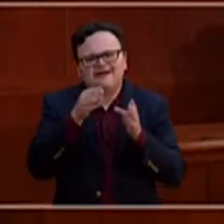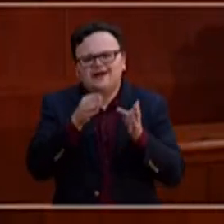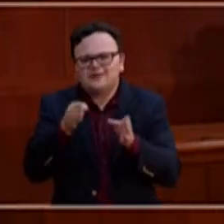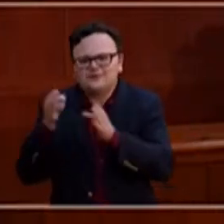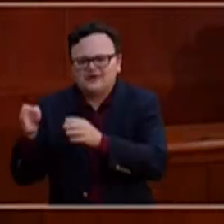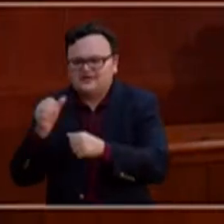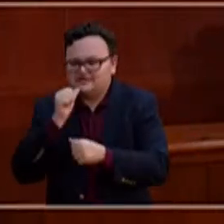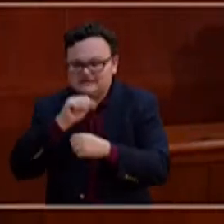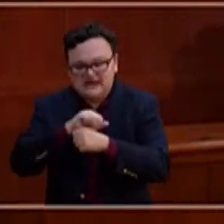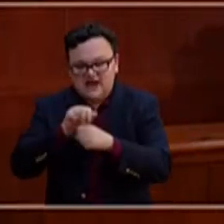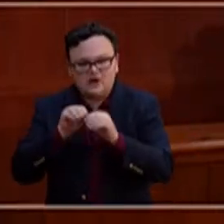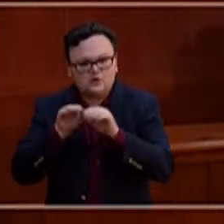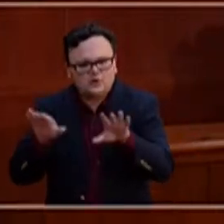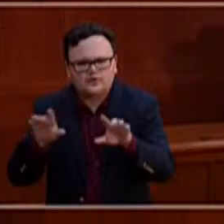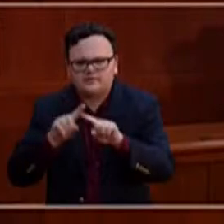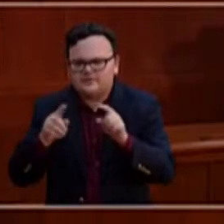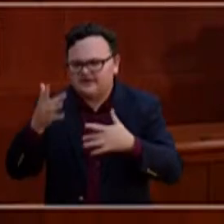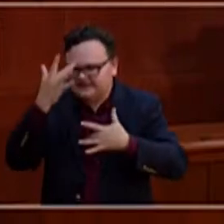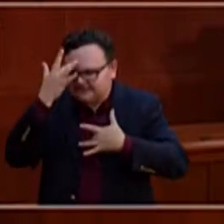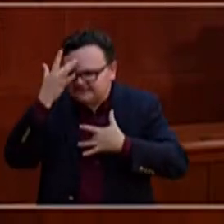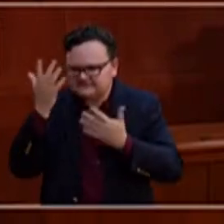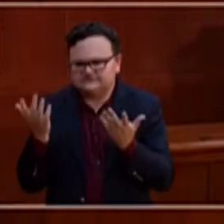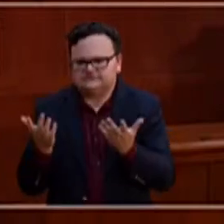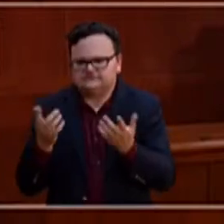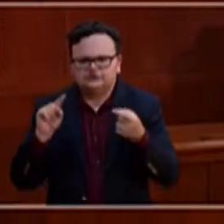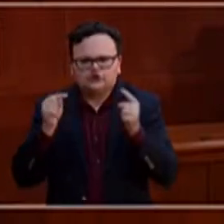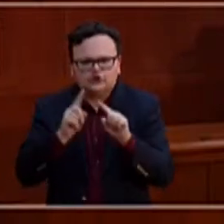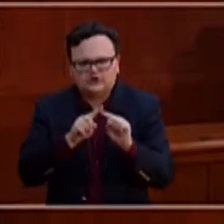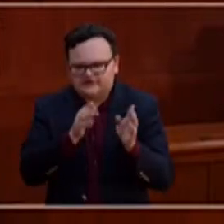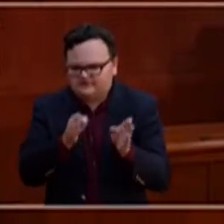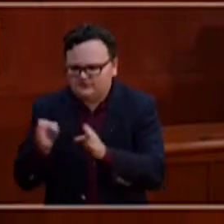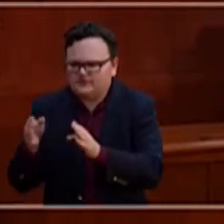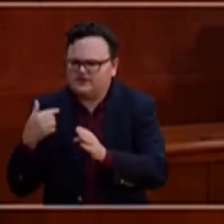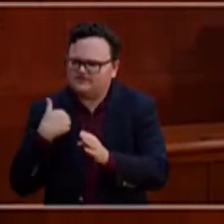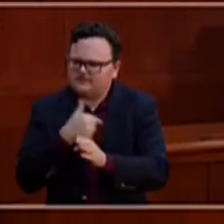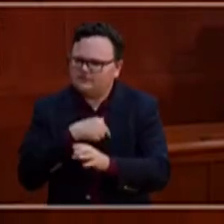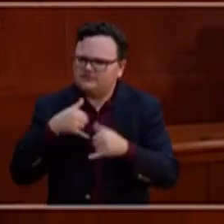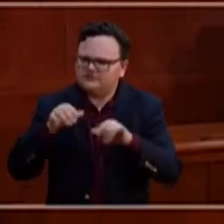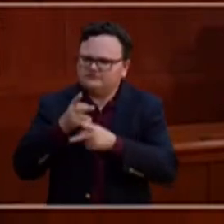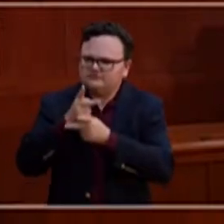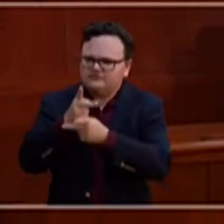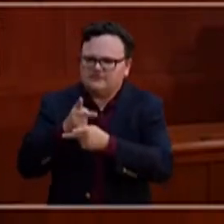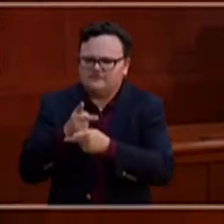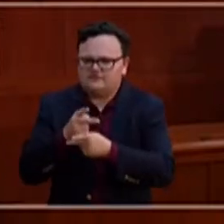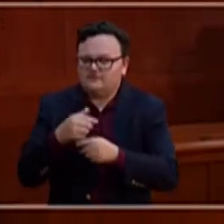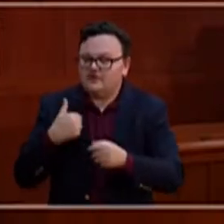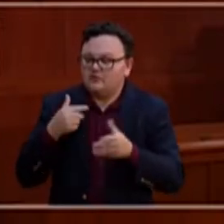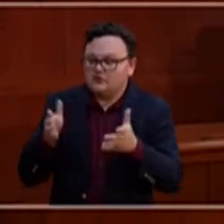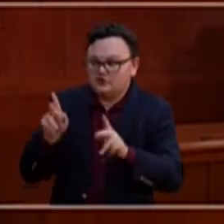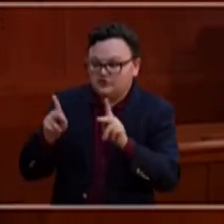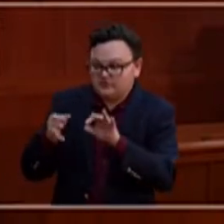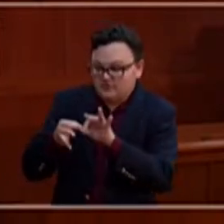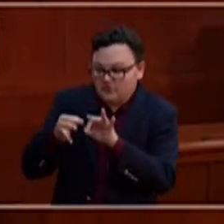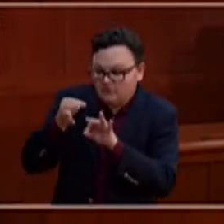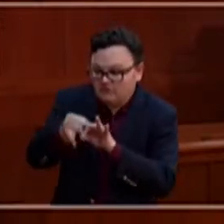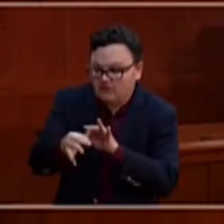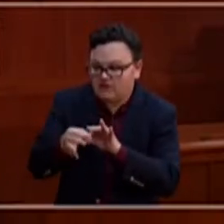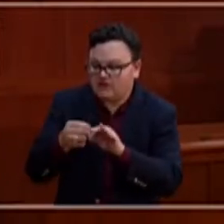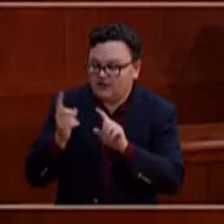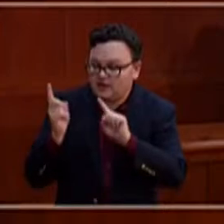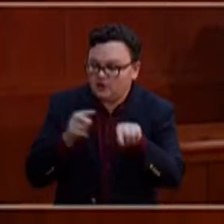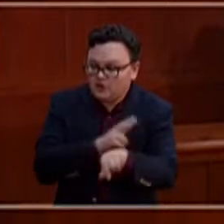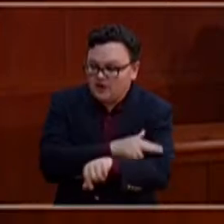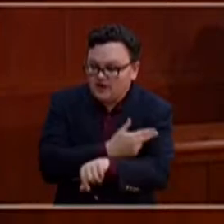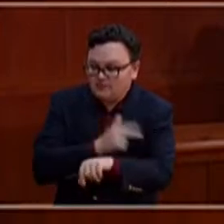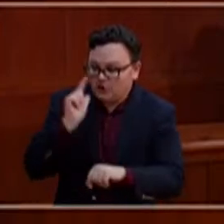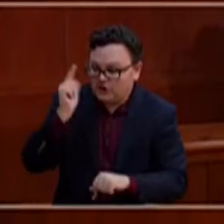to be caring for the community and addressing some of these things that really shouldn't be delayed and aren't elective if you're the one being told